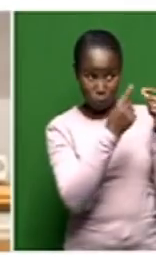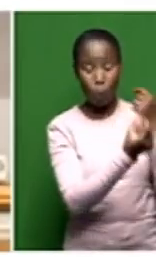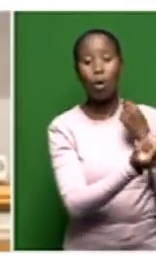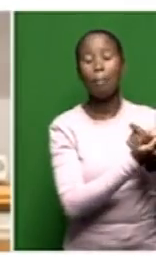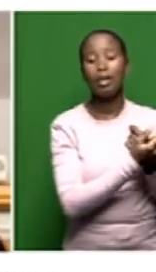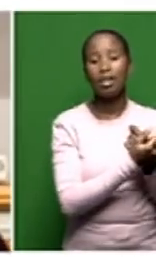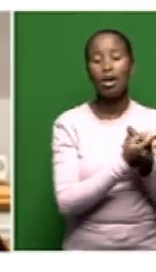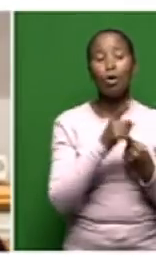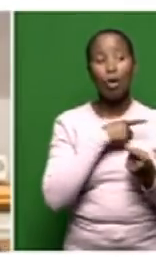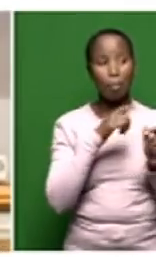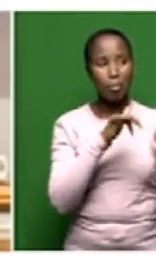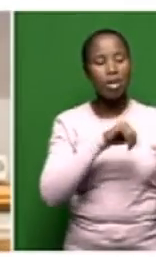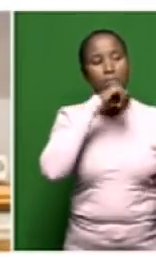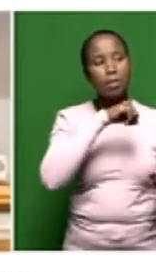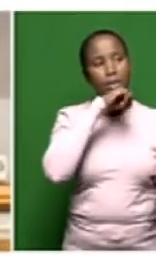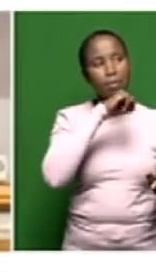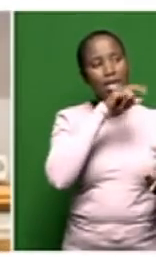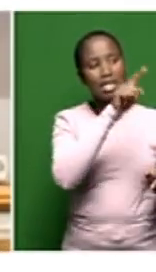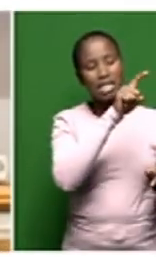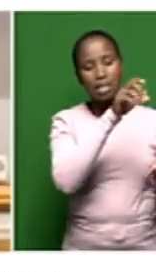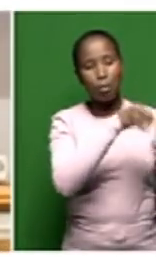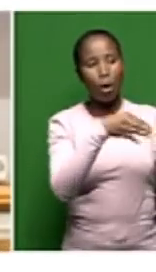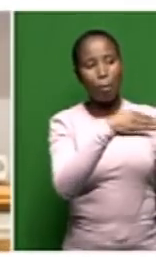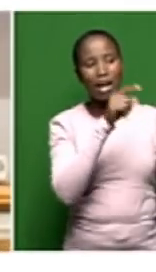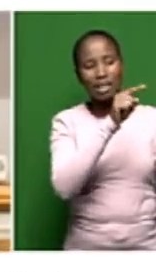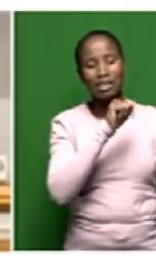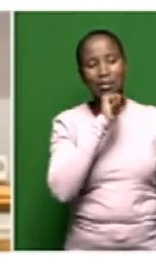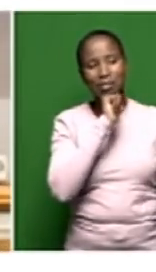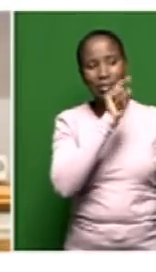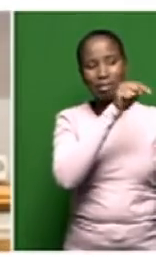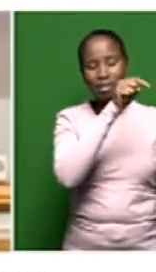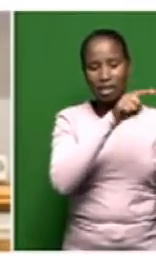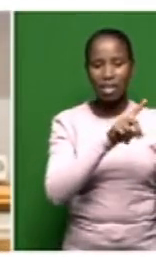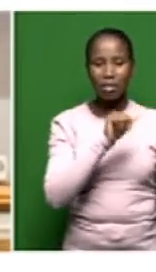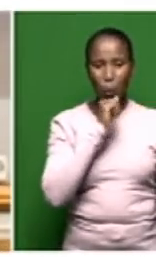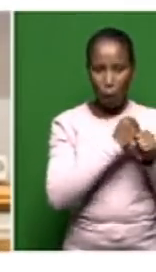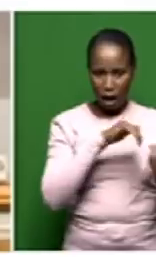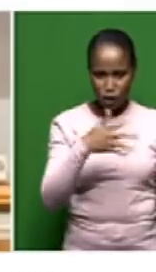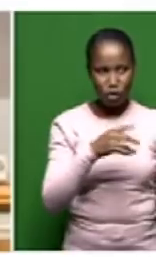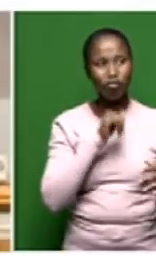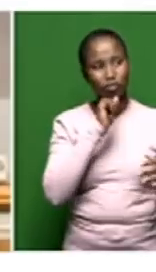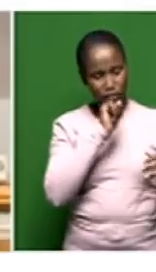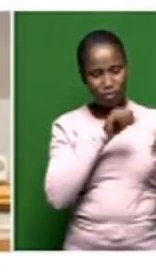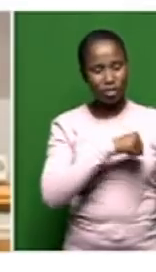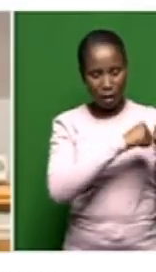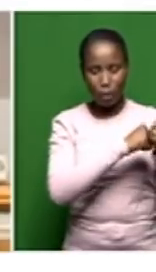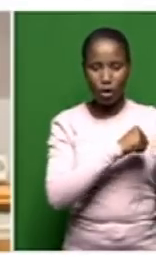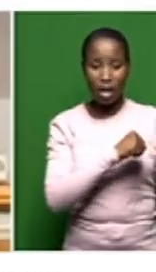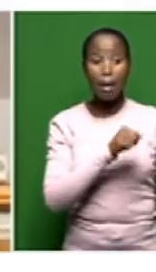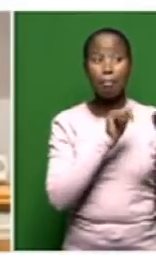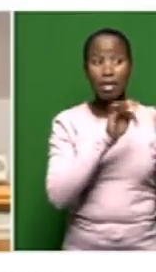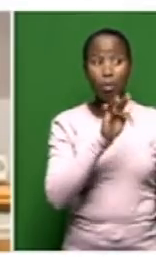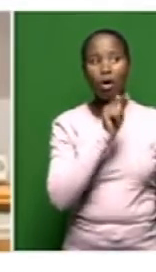voting brings anti-delivery. A government brings lack of opportunity. It's a moment when